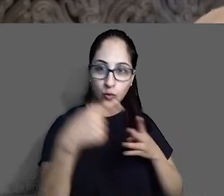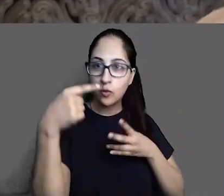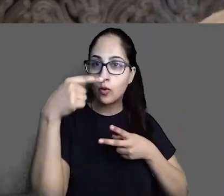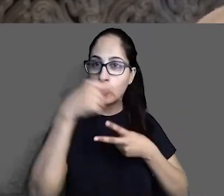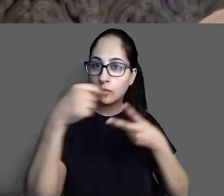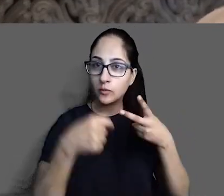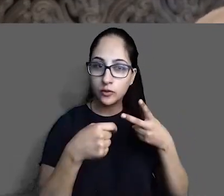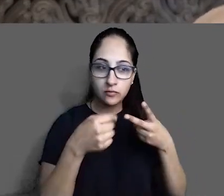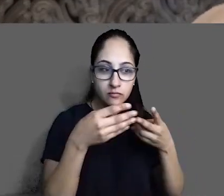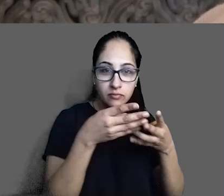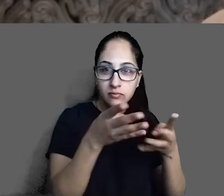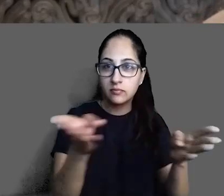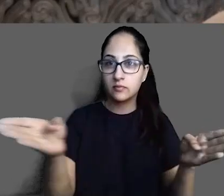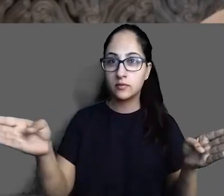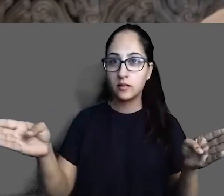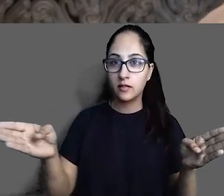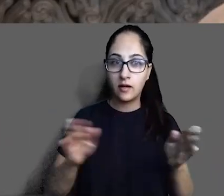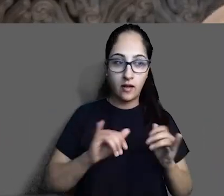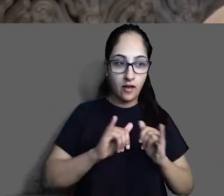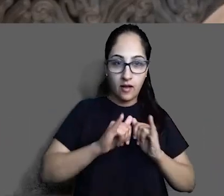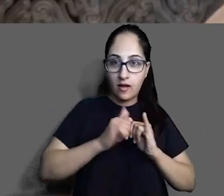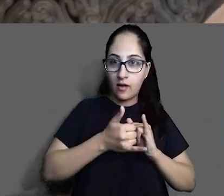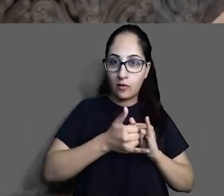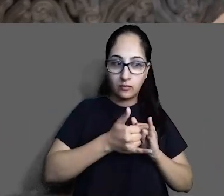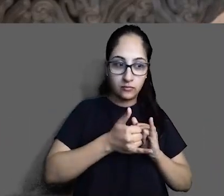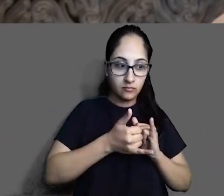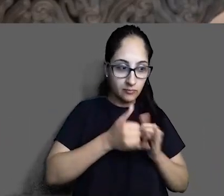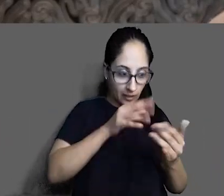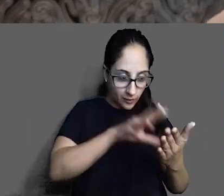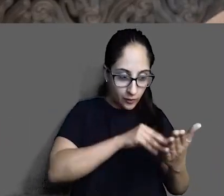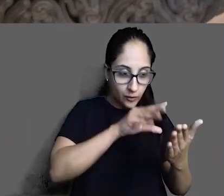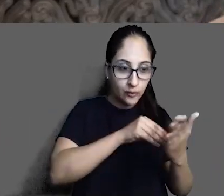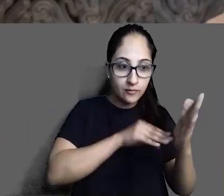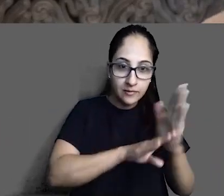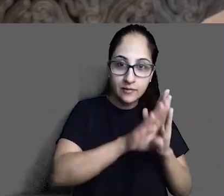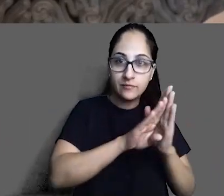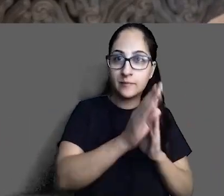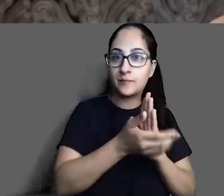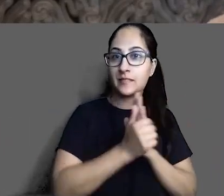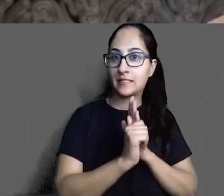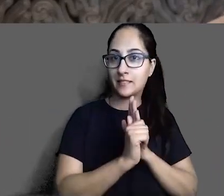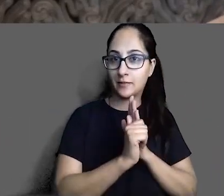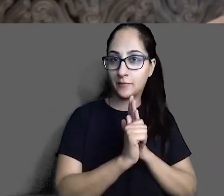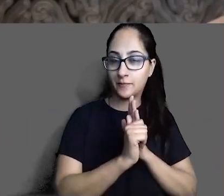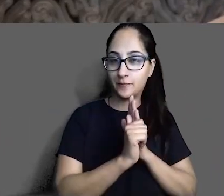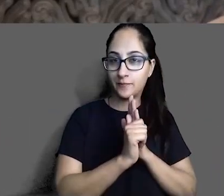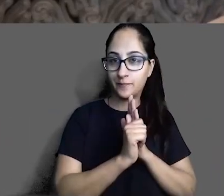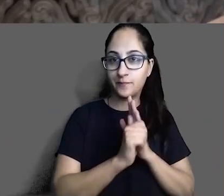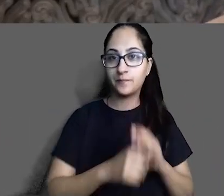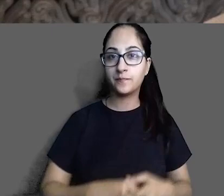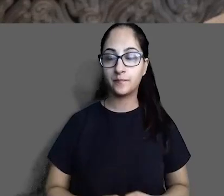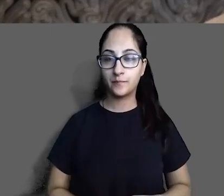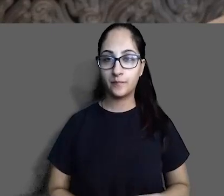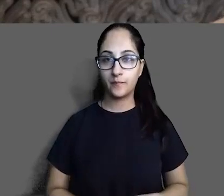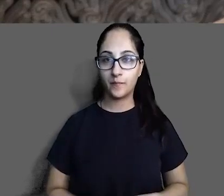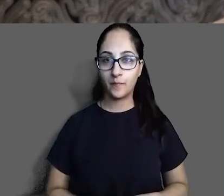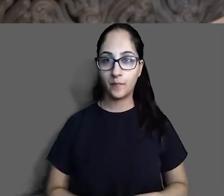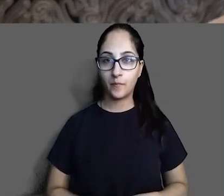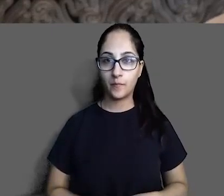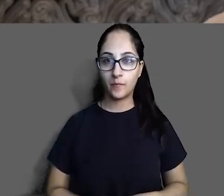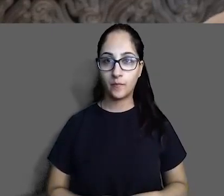steps in learning the letters of this new language that they seem to speak, then the talent will speak for itself.